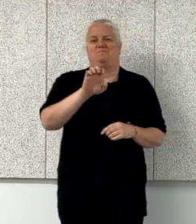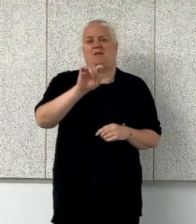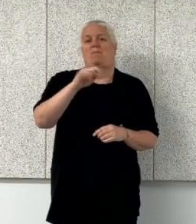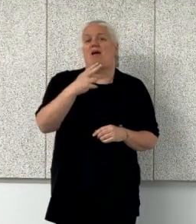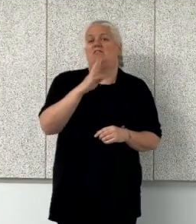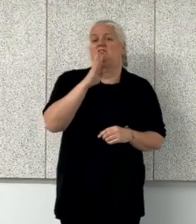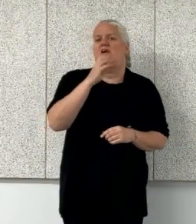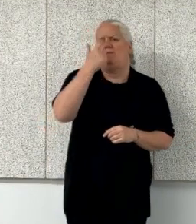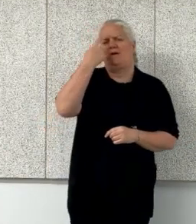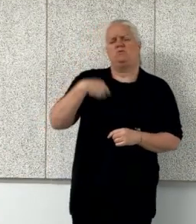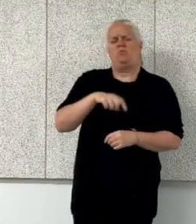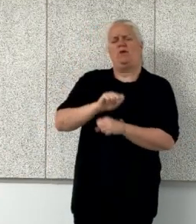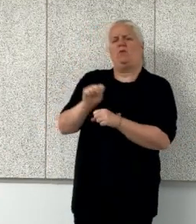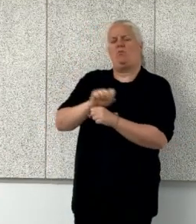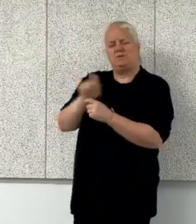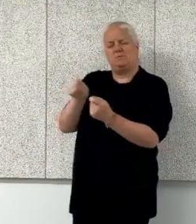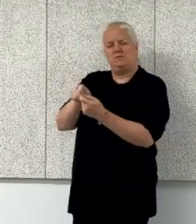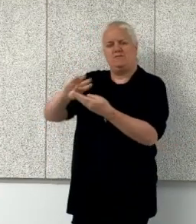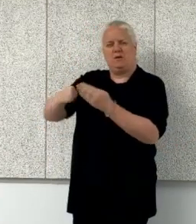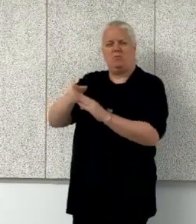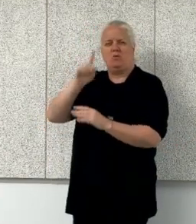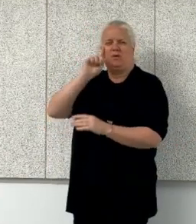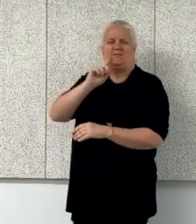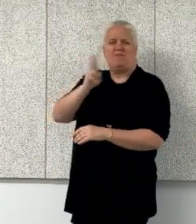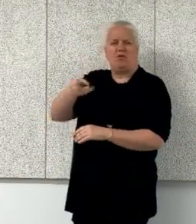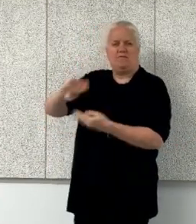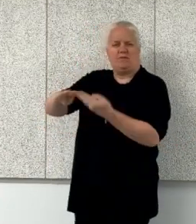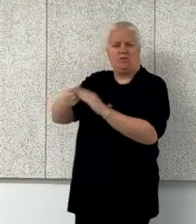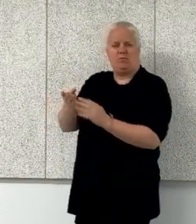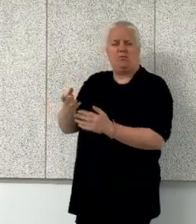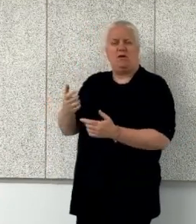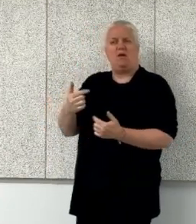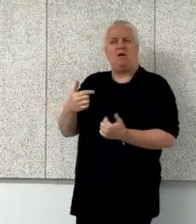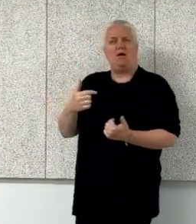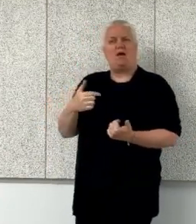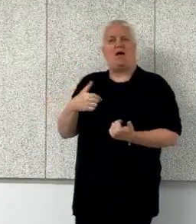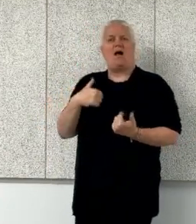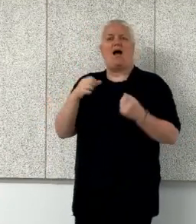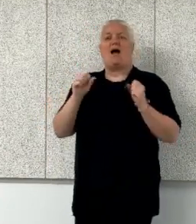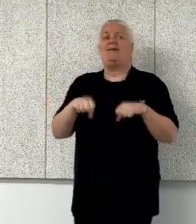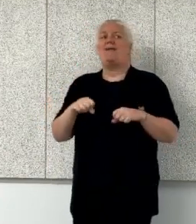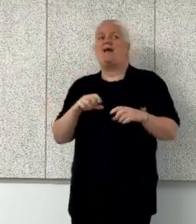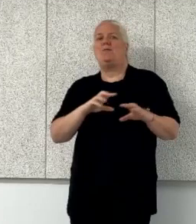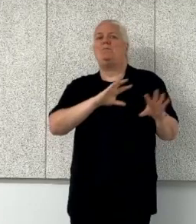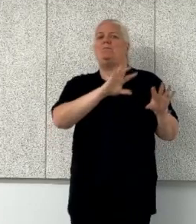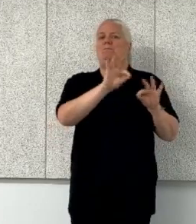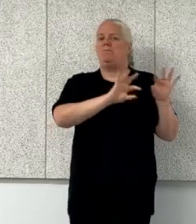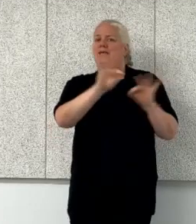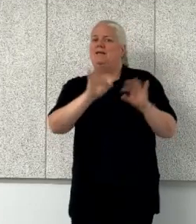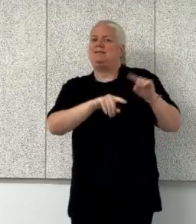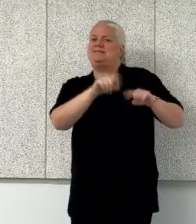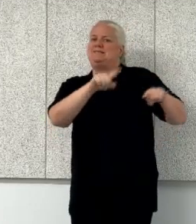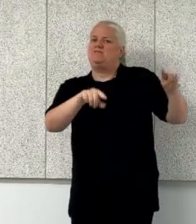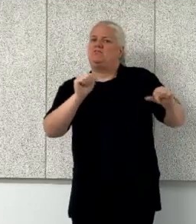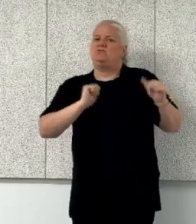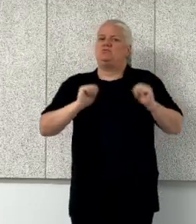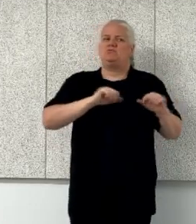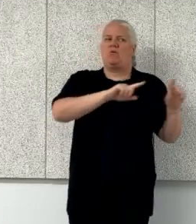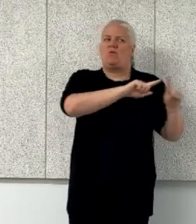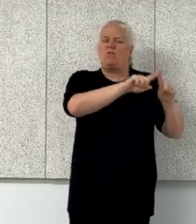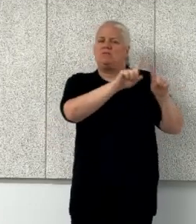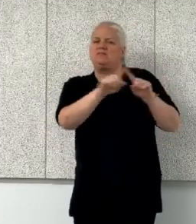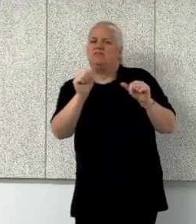have either the luxury or not luxury of picking different shows from different theaters. Mm-hmm. So